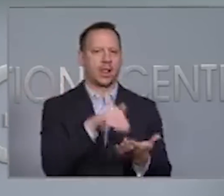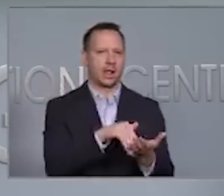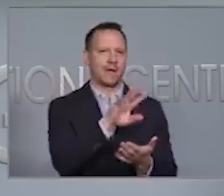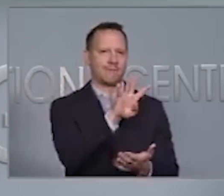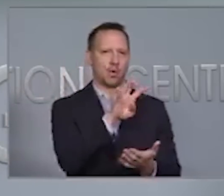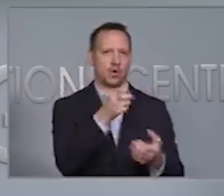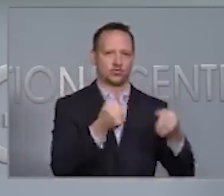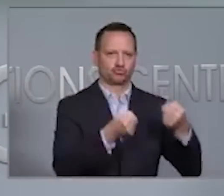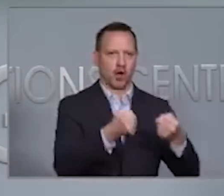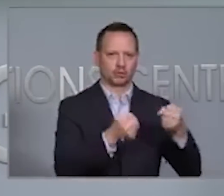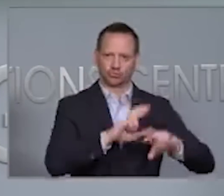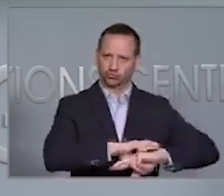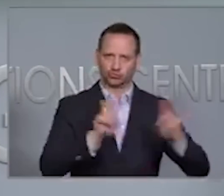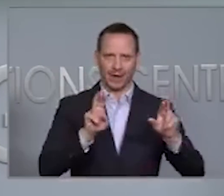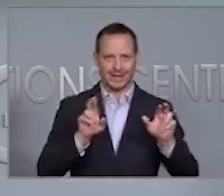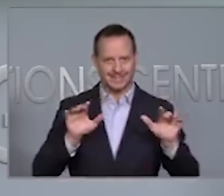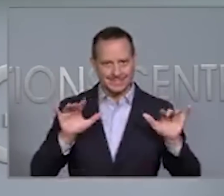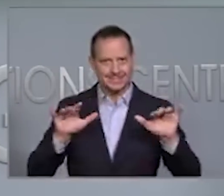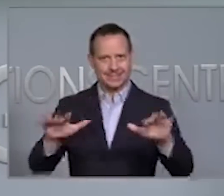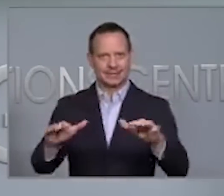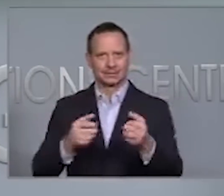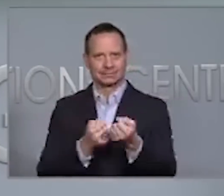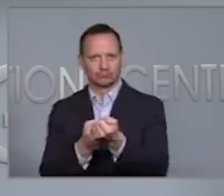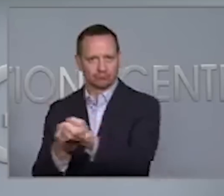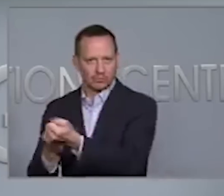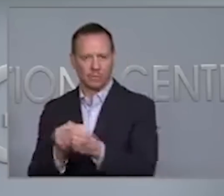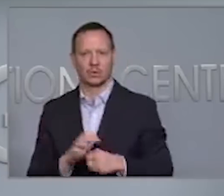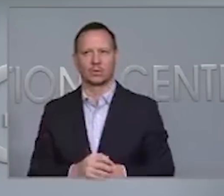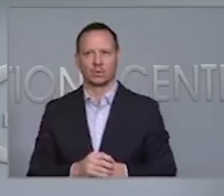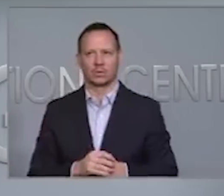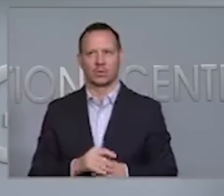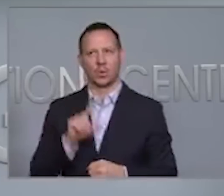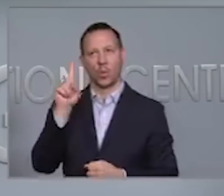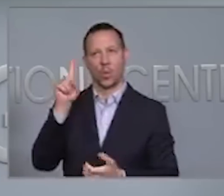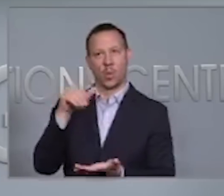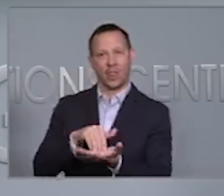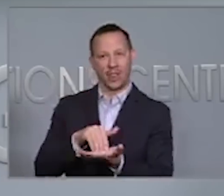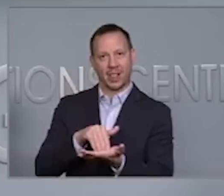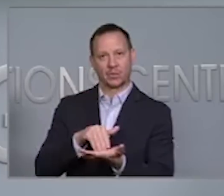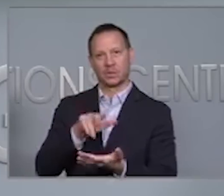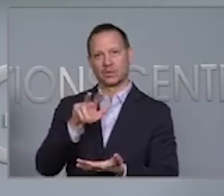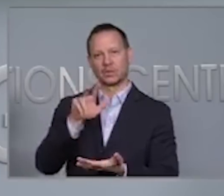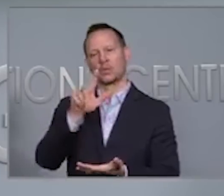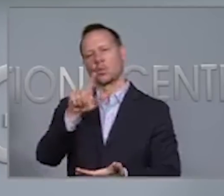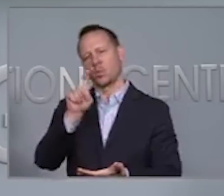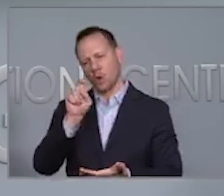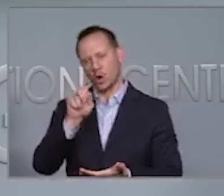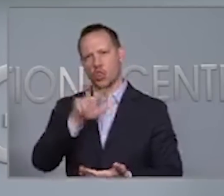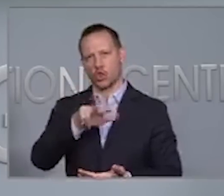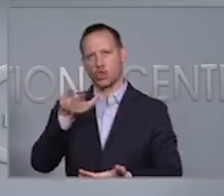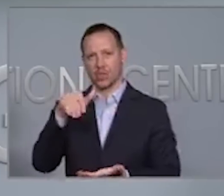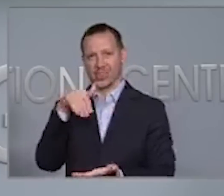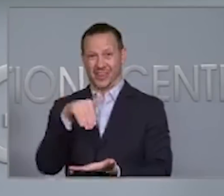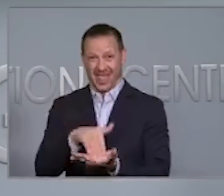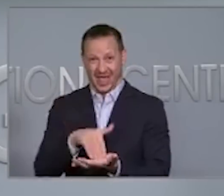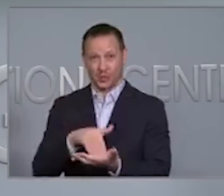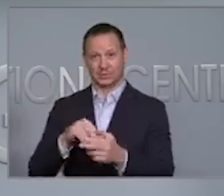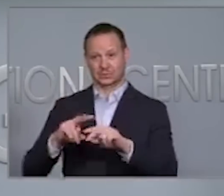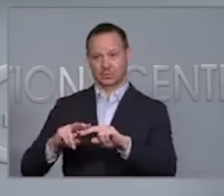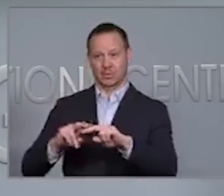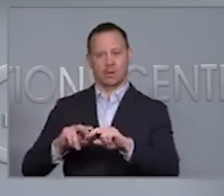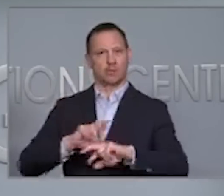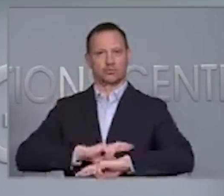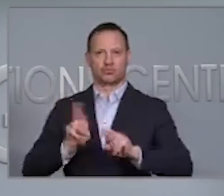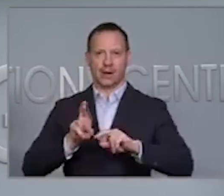storm. We have more than 133,000 tons of salt on hand ready to treat ice-covered roads.